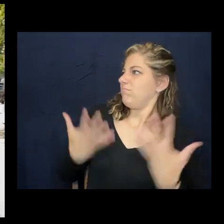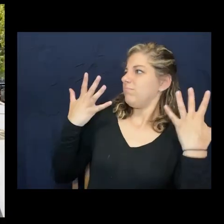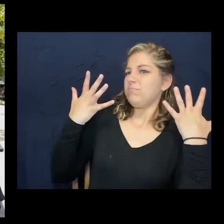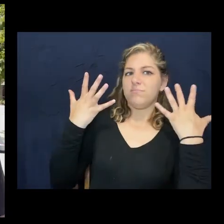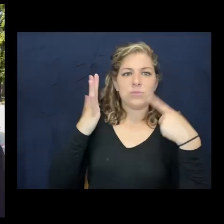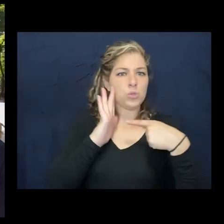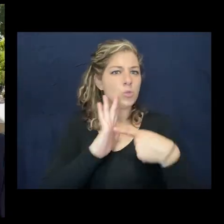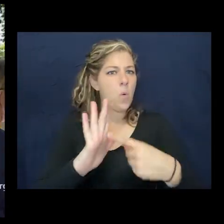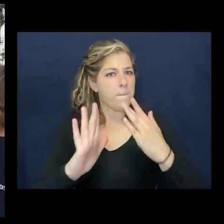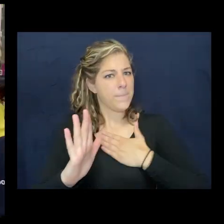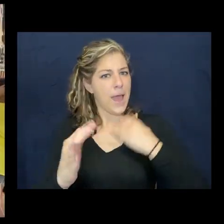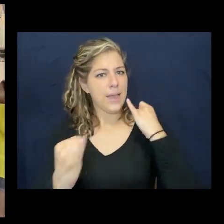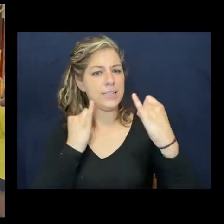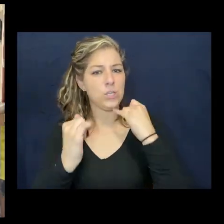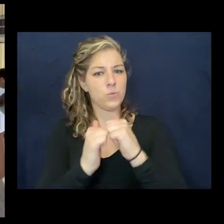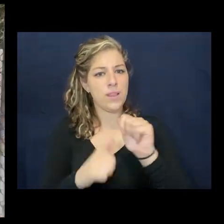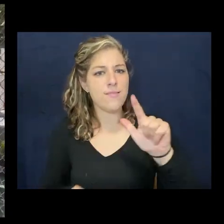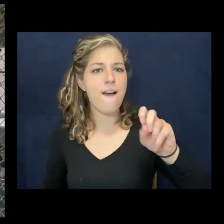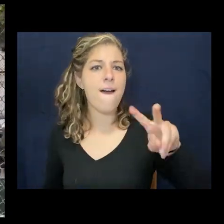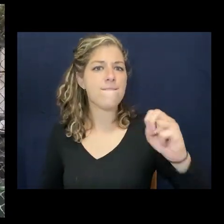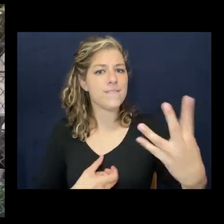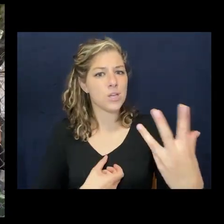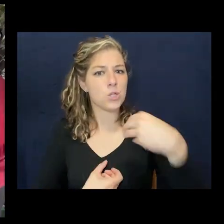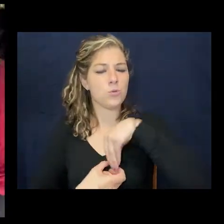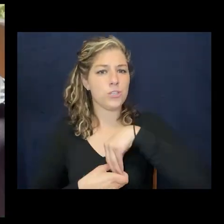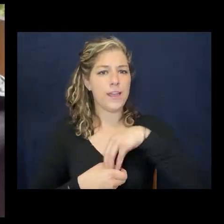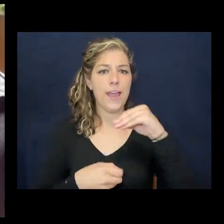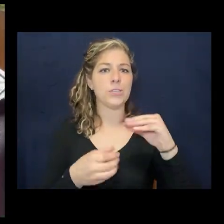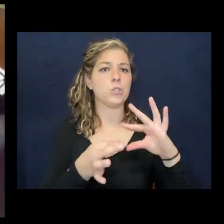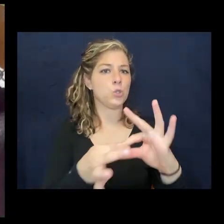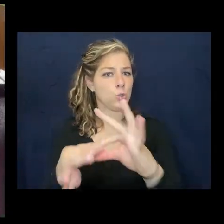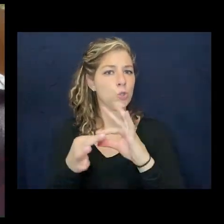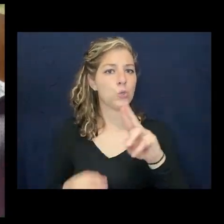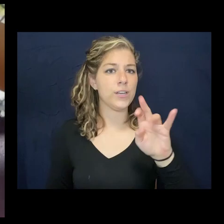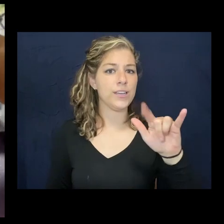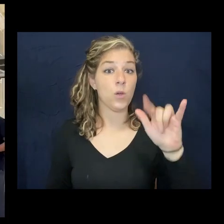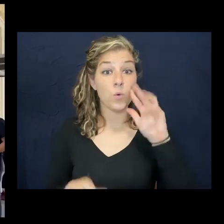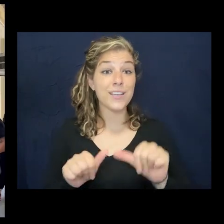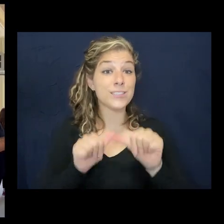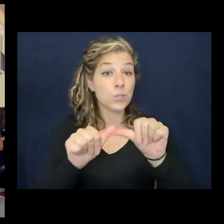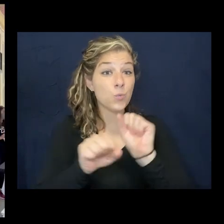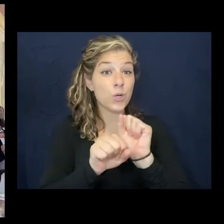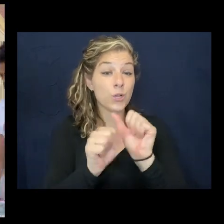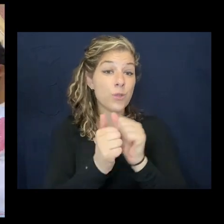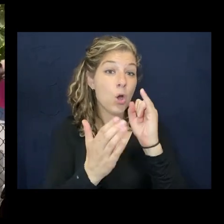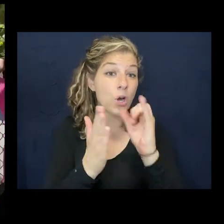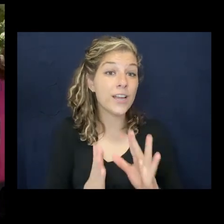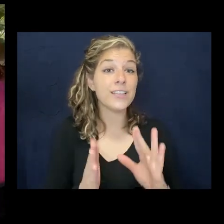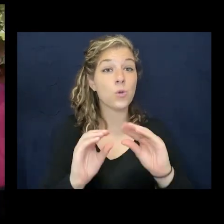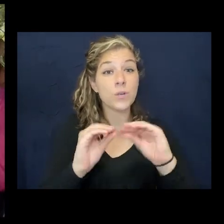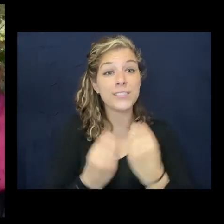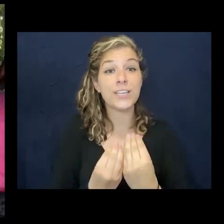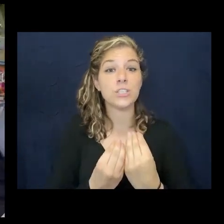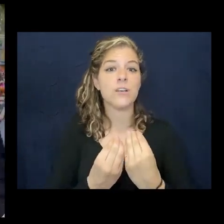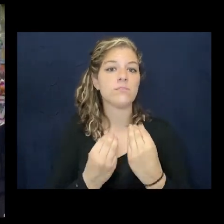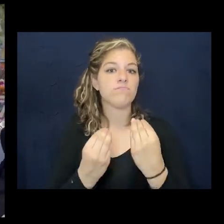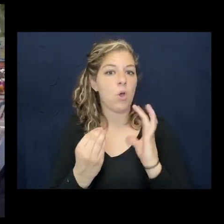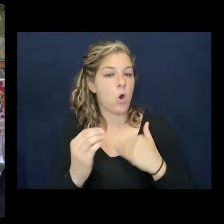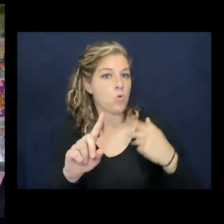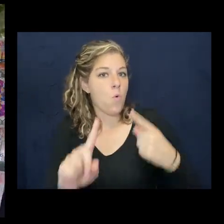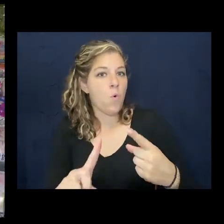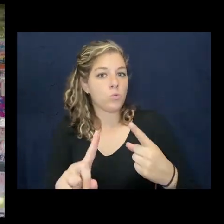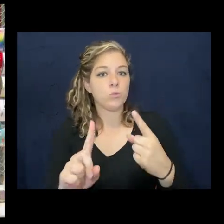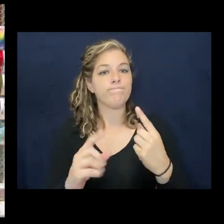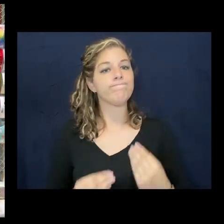and express their ideas around love, inclusion, and unity. We will continue working with artists and organizations, and it is